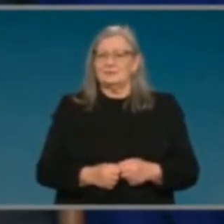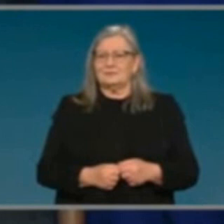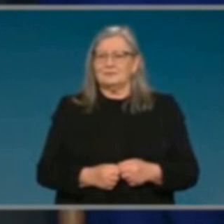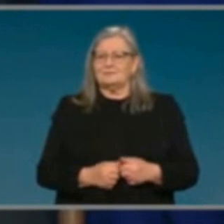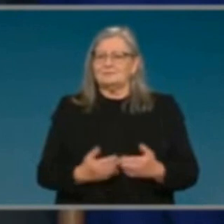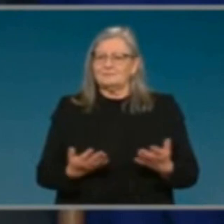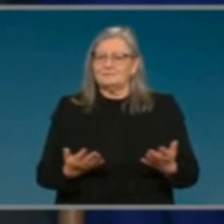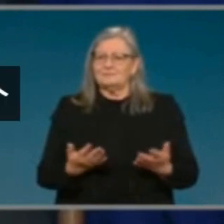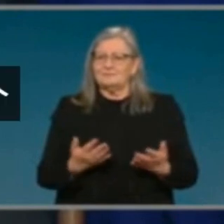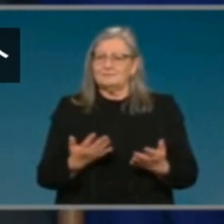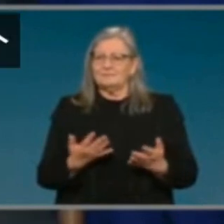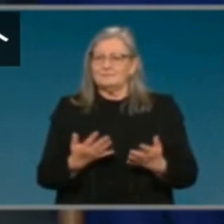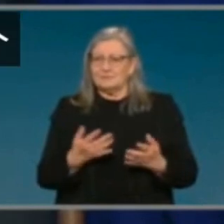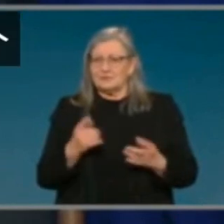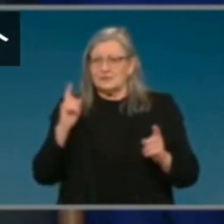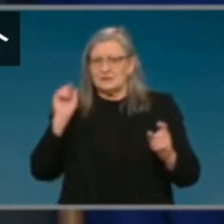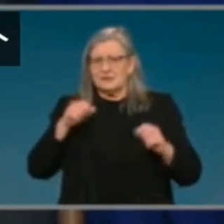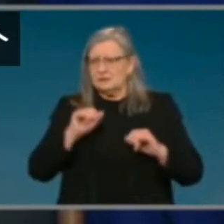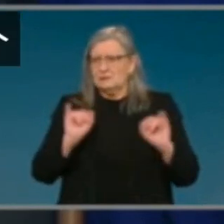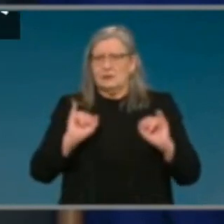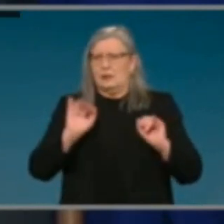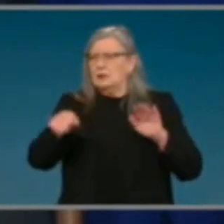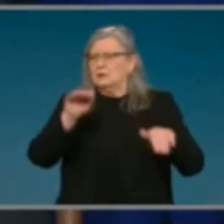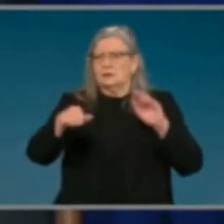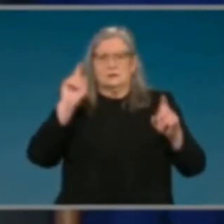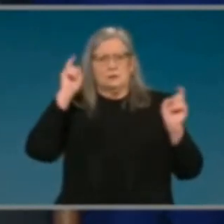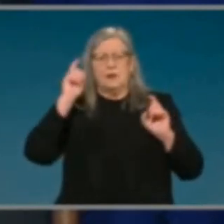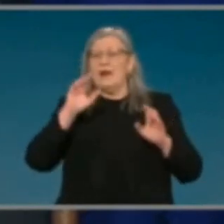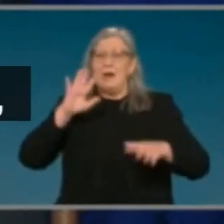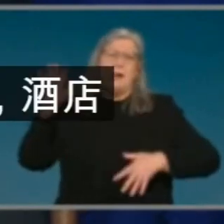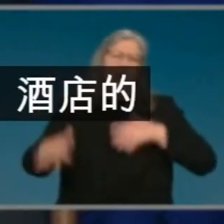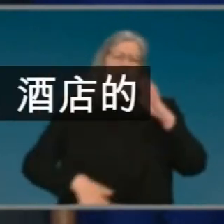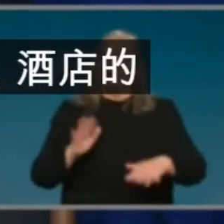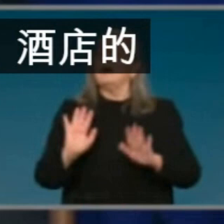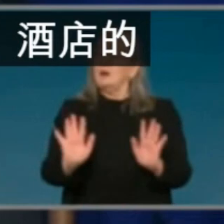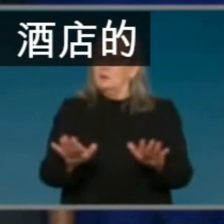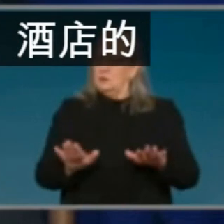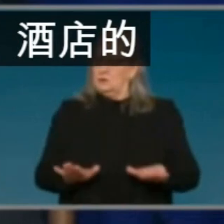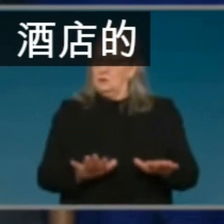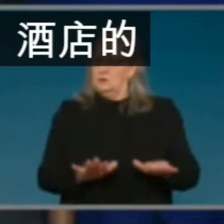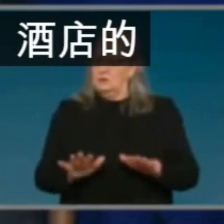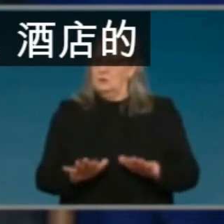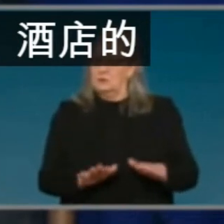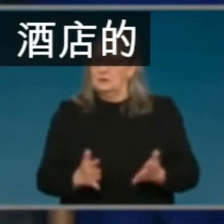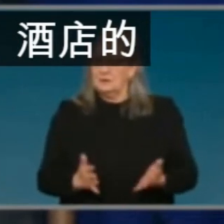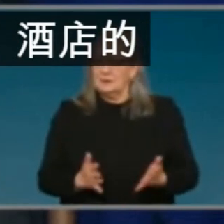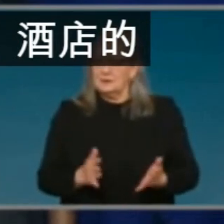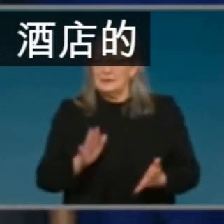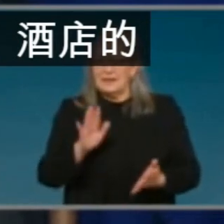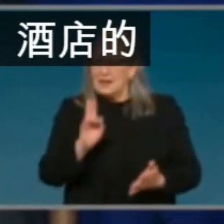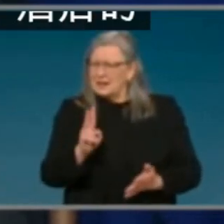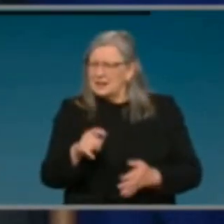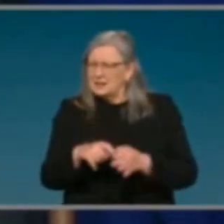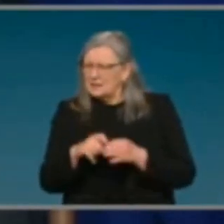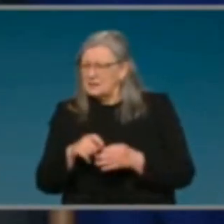alarmed, is the first component of that. And the first part of your question, sorry, was the hotel quarantine. Yeah. So